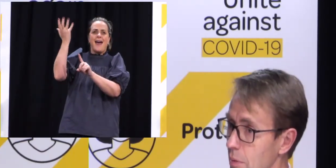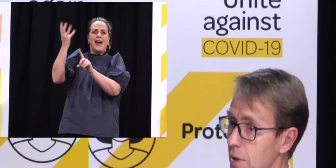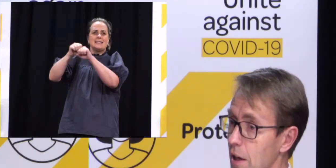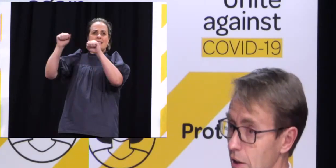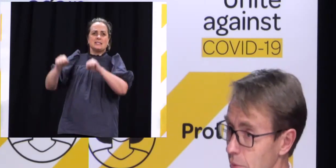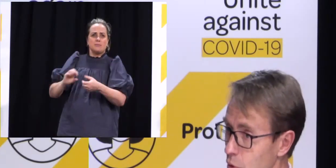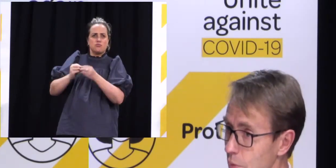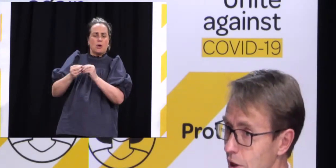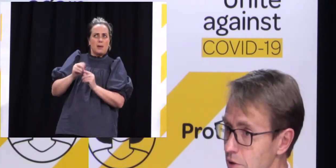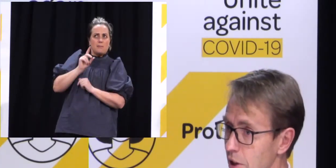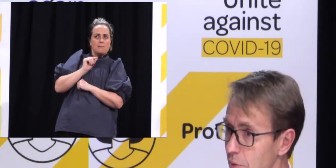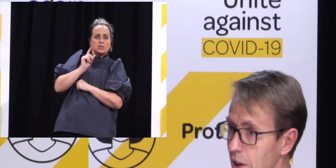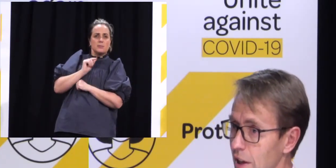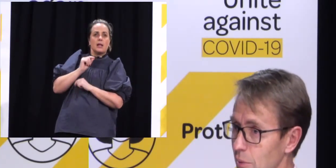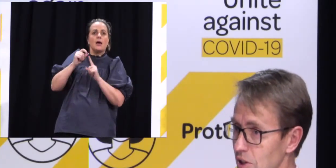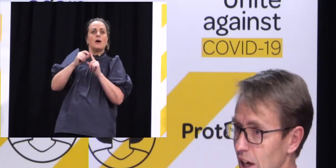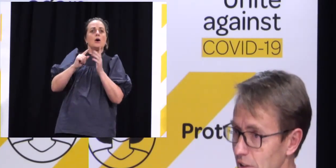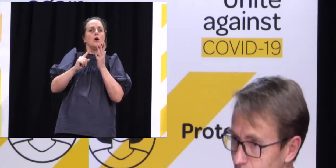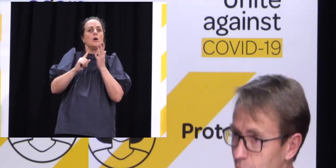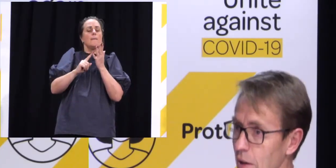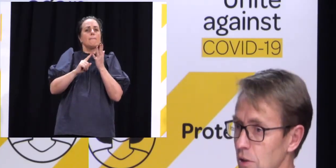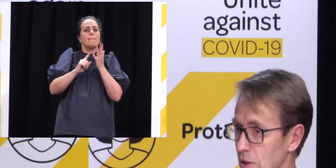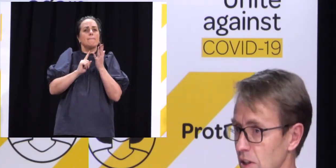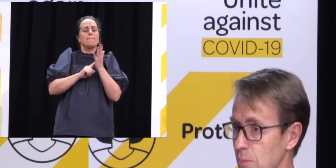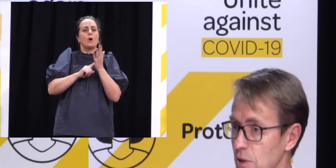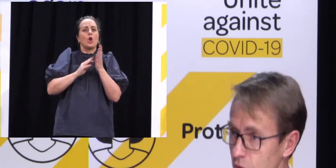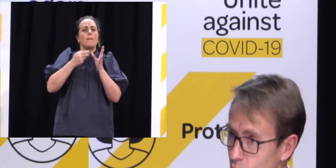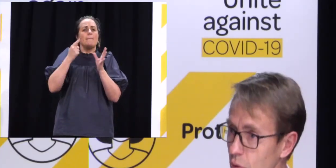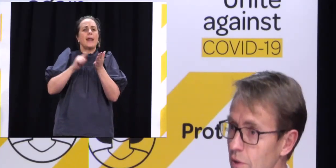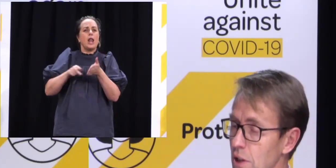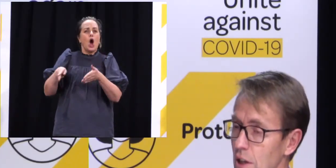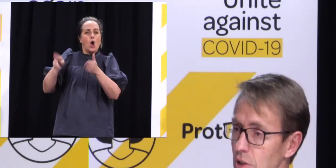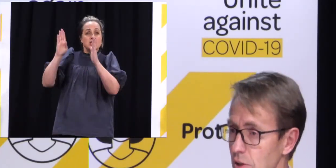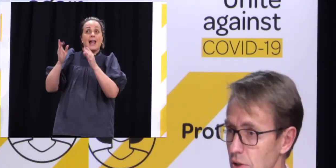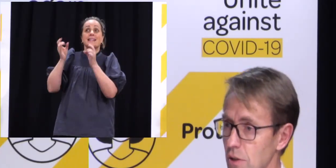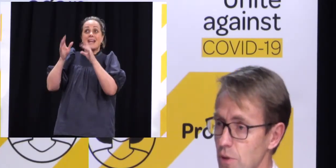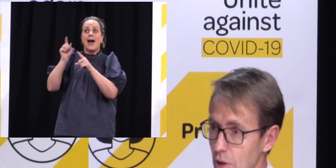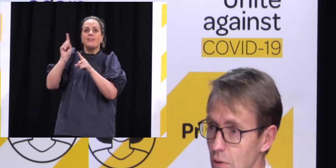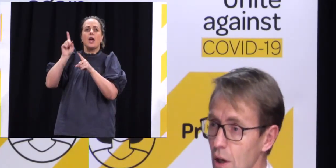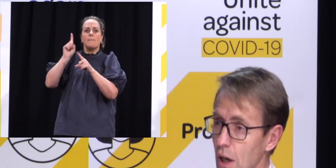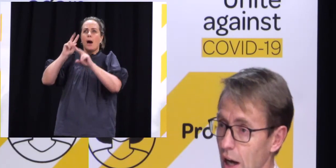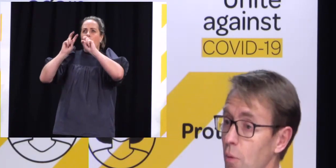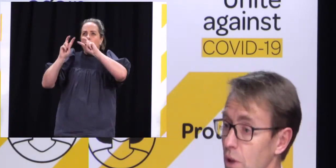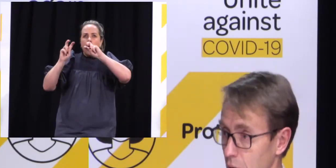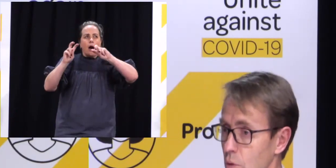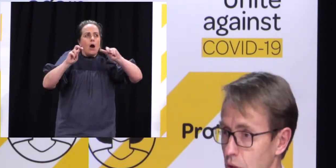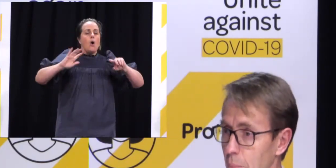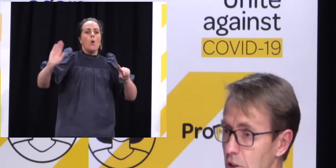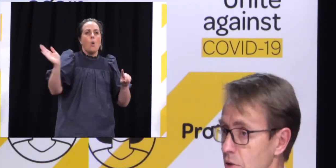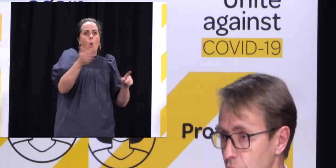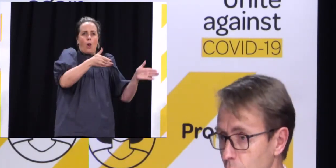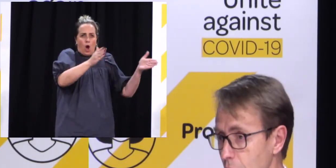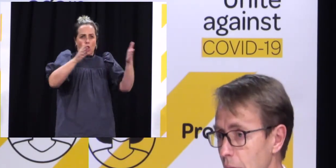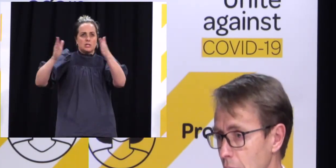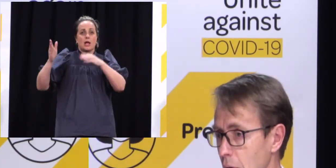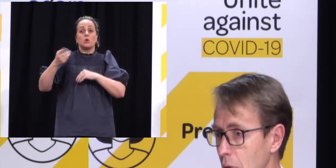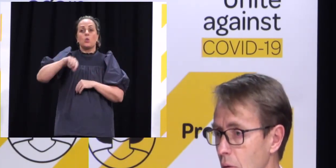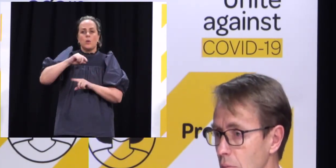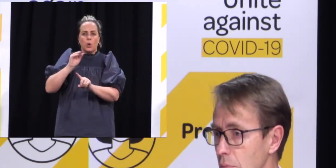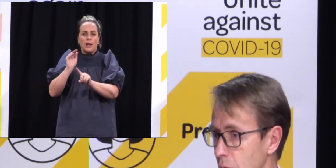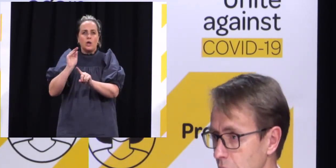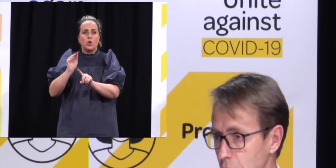a problem in the Pullman Hotel, we started there but did assessments of all the ventilation systems. So we'll come back to you formally,